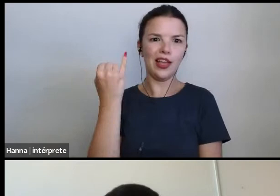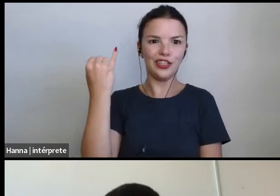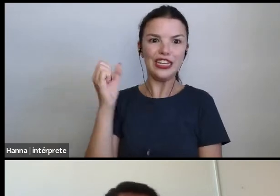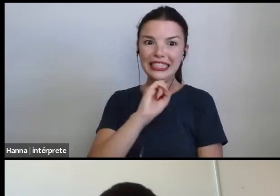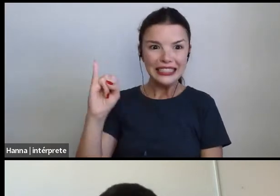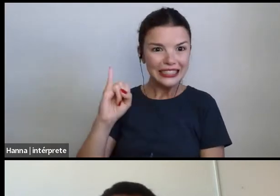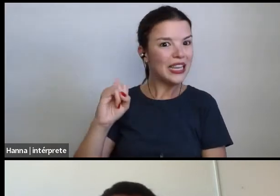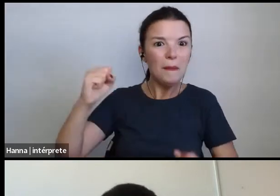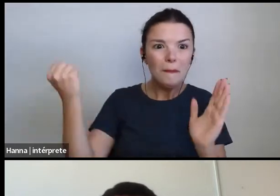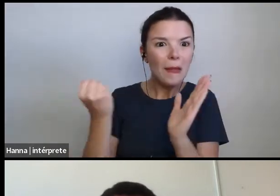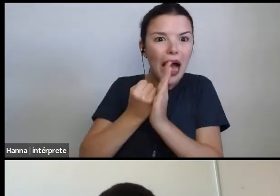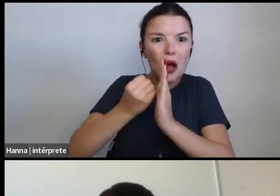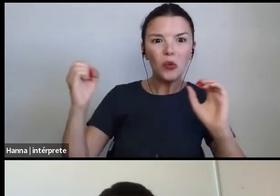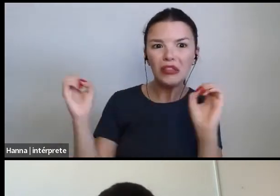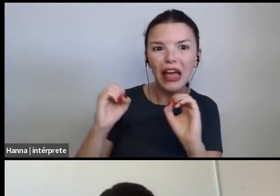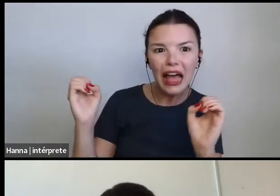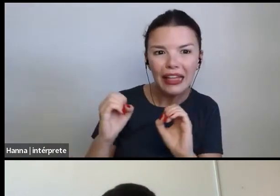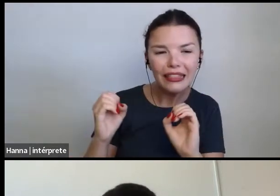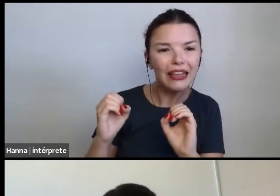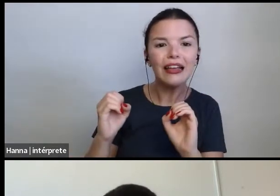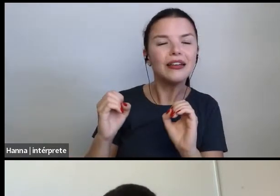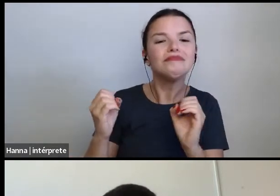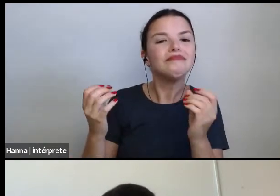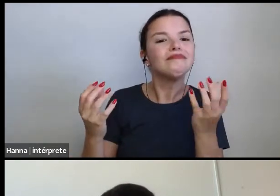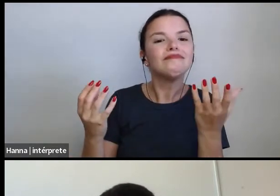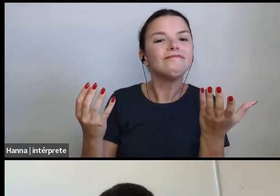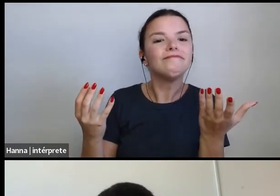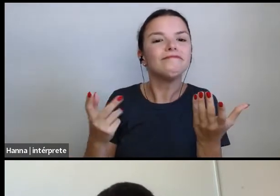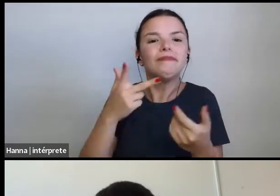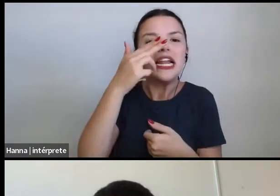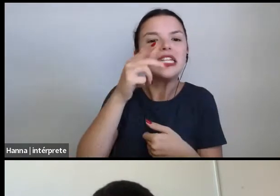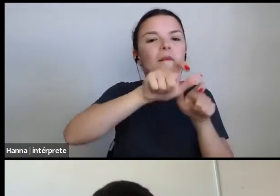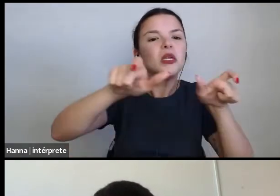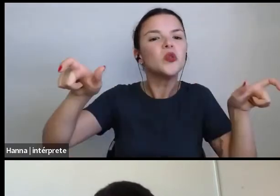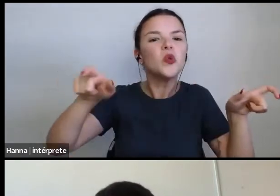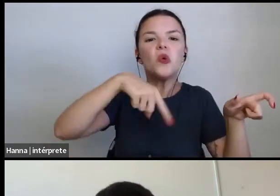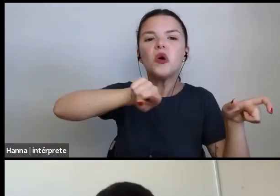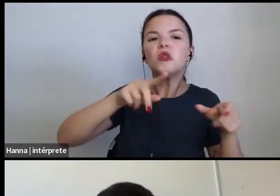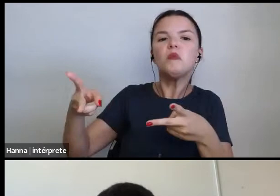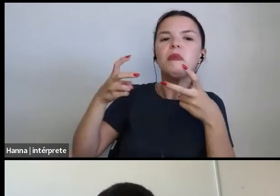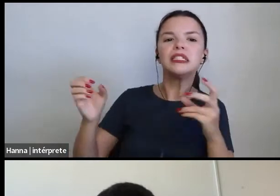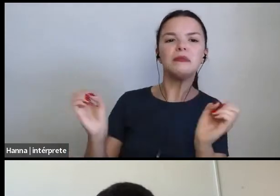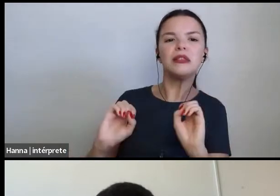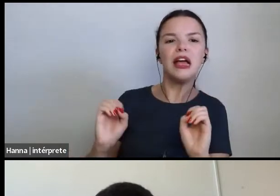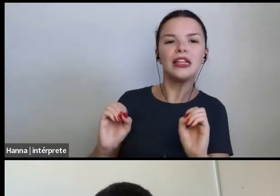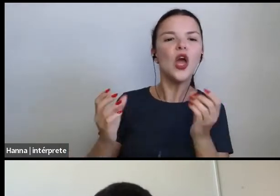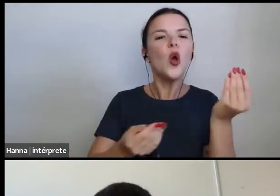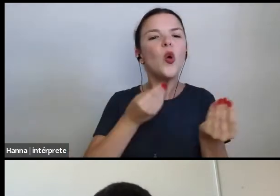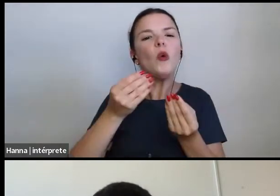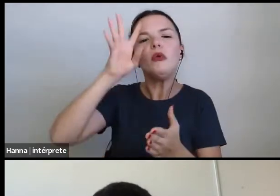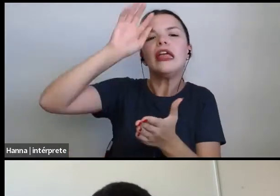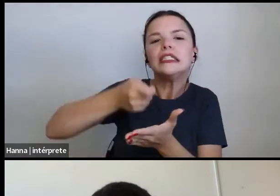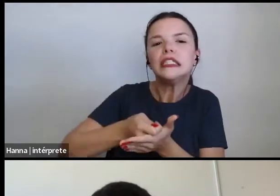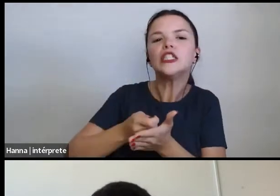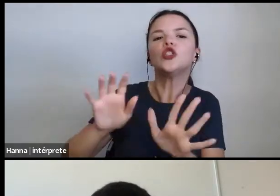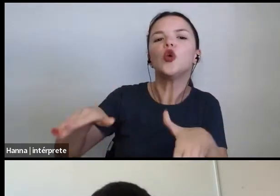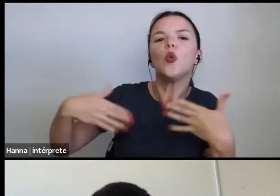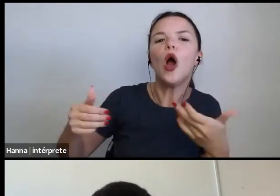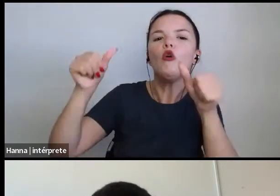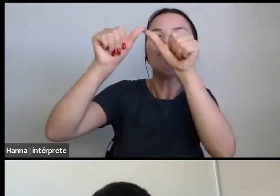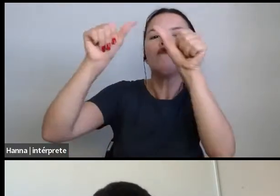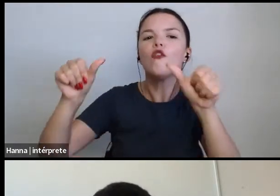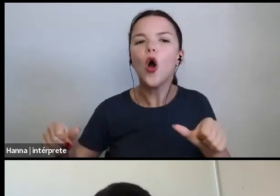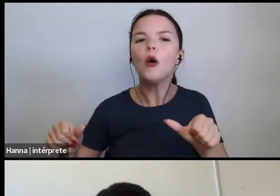meant. Isn't it difficult to decide which feature is prominent enough to be recognized in this way by a sufficient number of